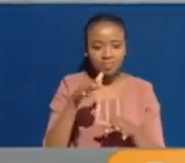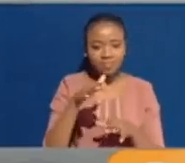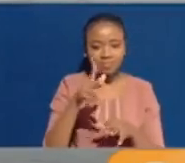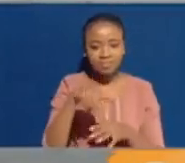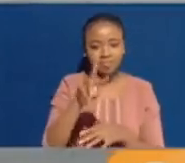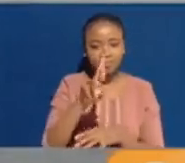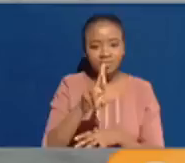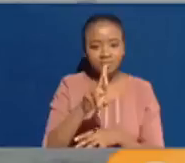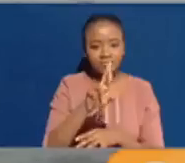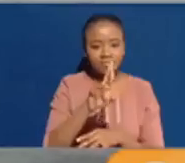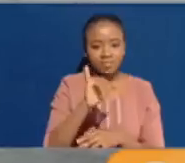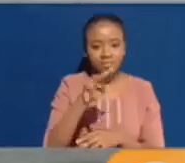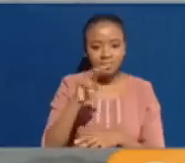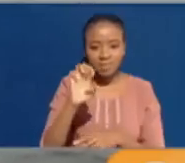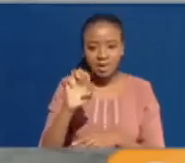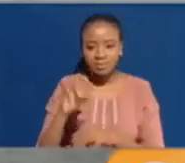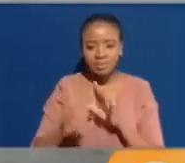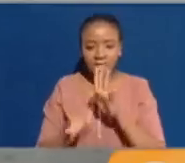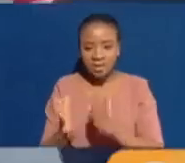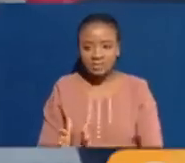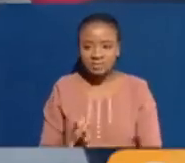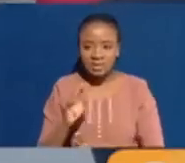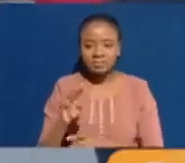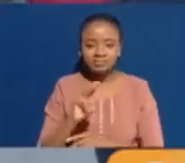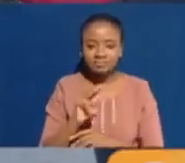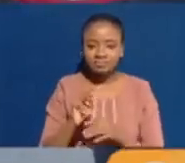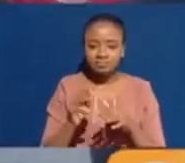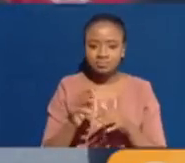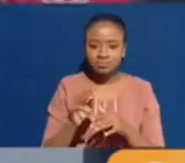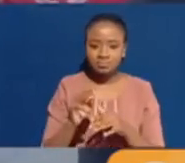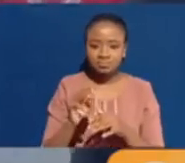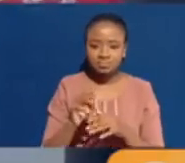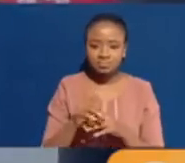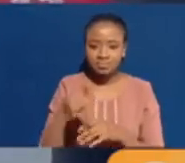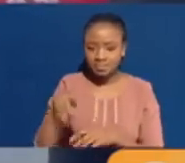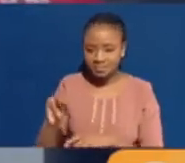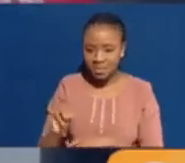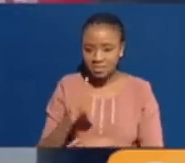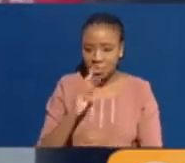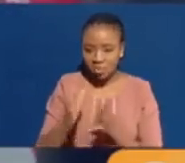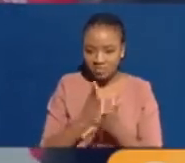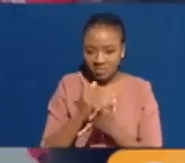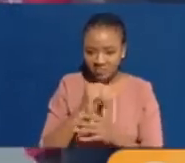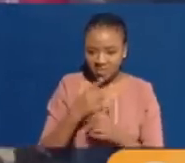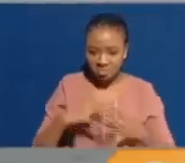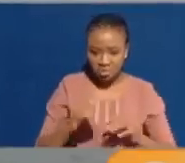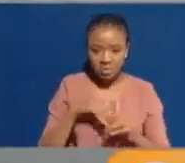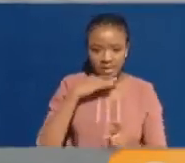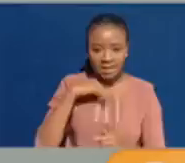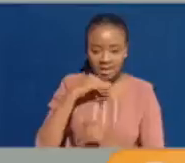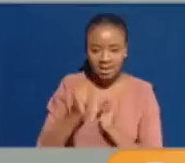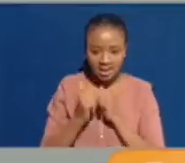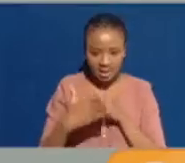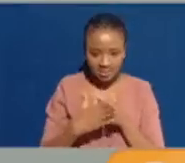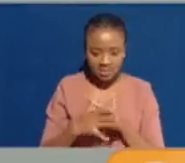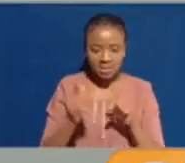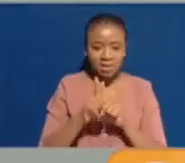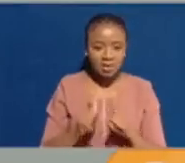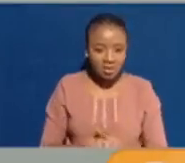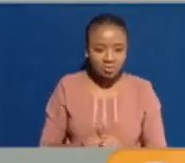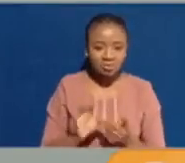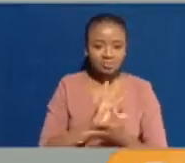hospital where the survivors are receiving treatment confirmed the 19 days while adding that at the day-long rescue operations have come